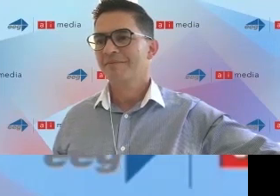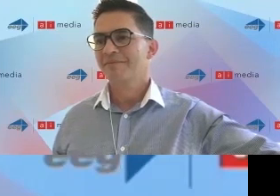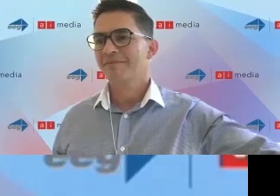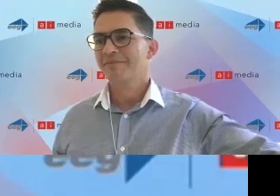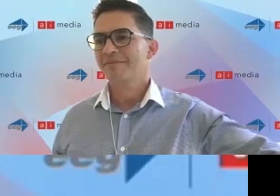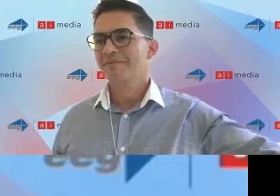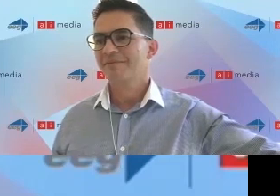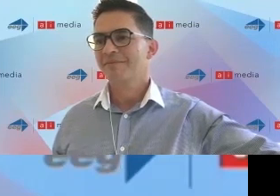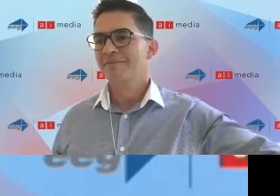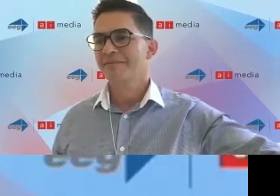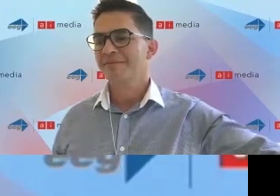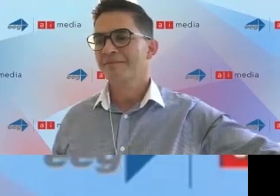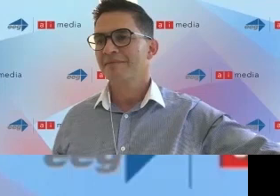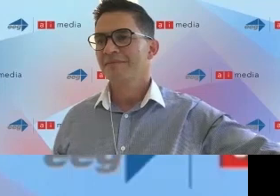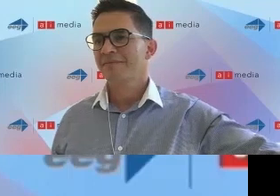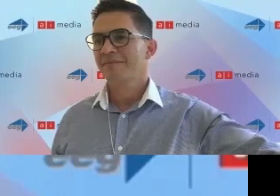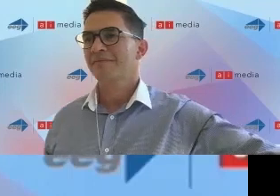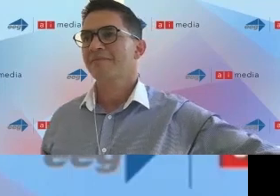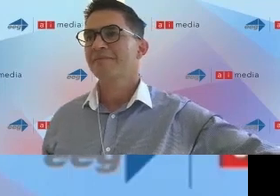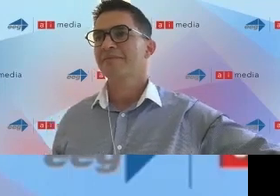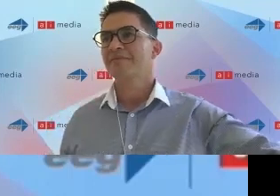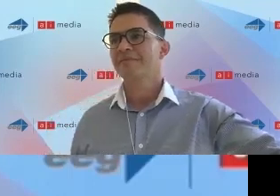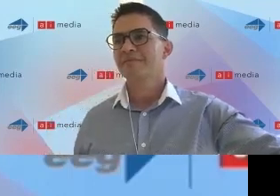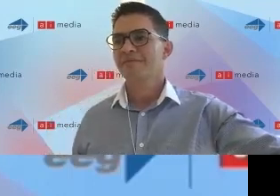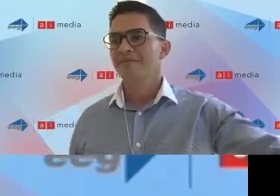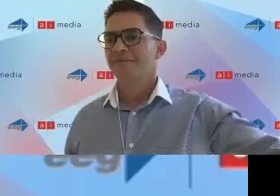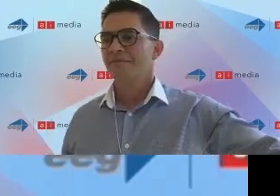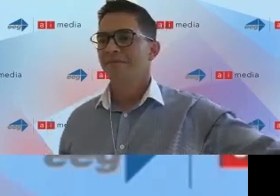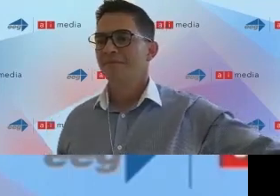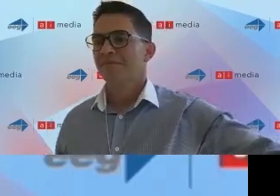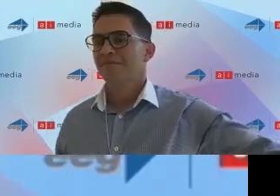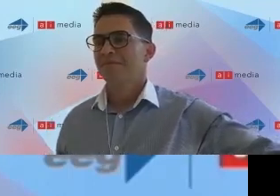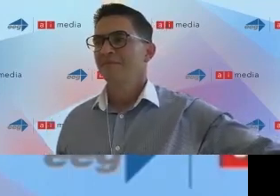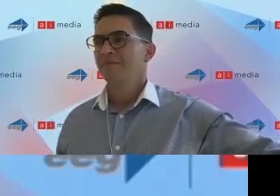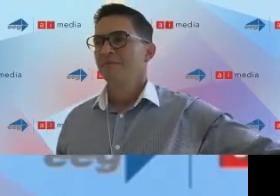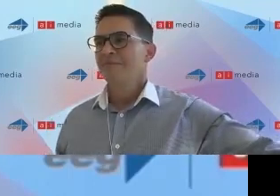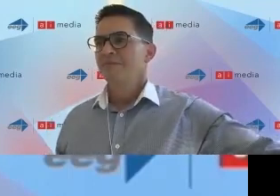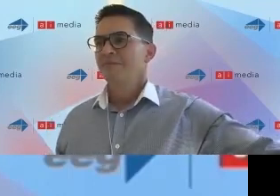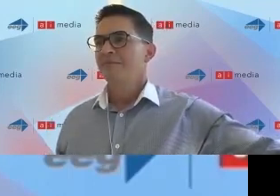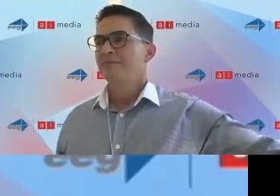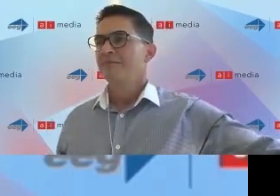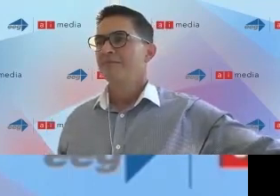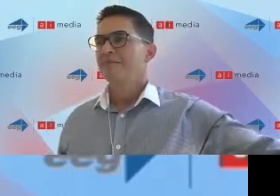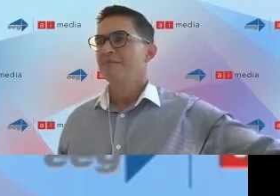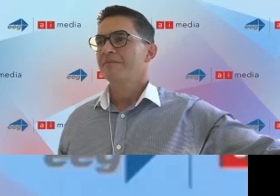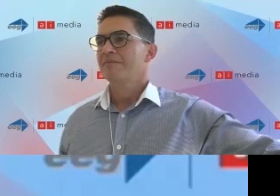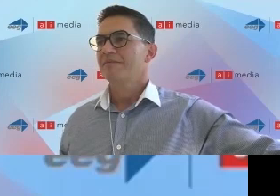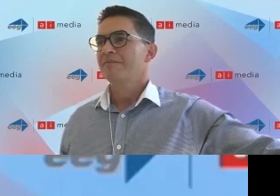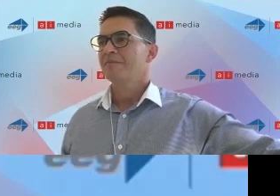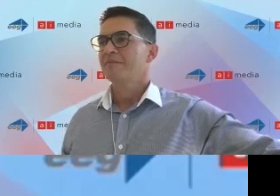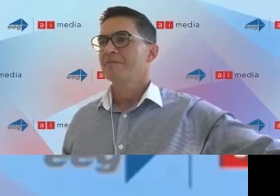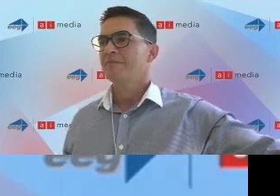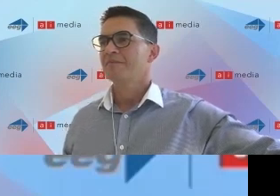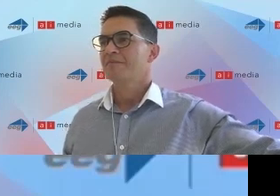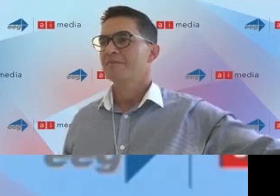metrics that enable identification of asset performance, measuring the success of what we actually do. In conjunction with the acquisition